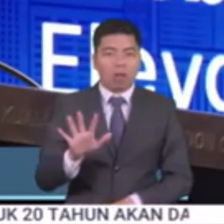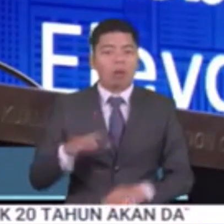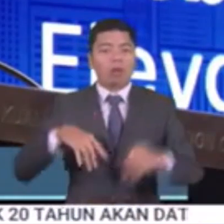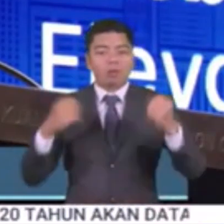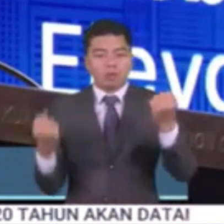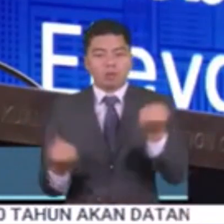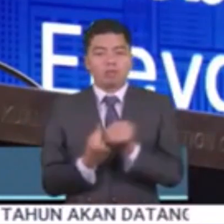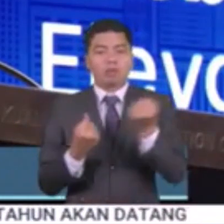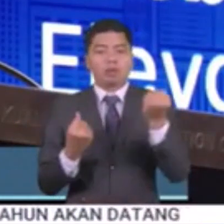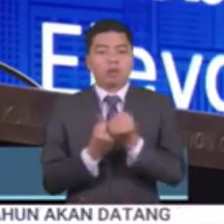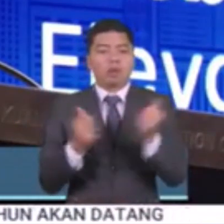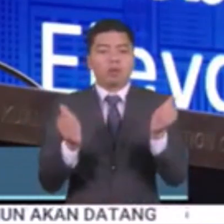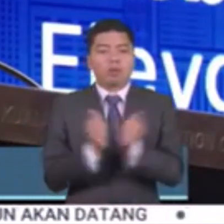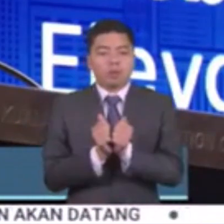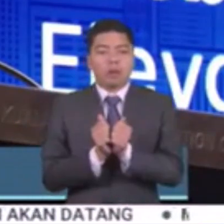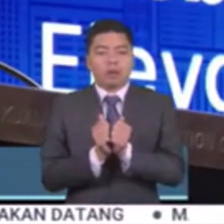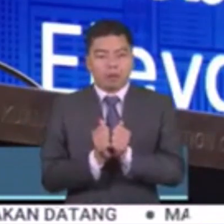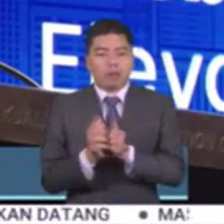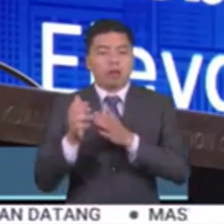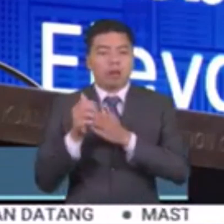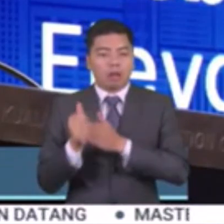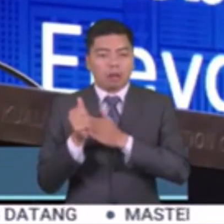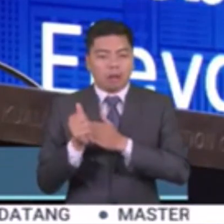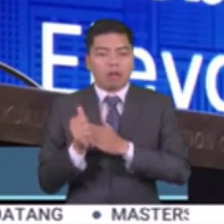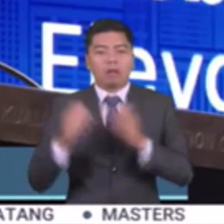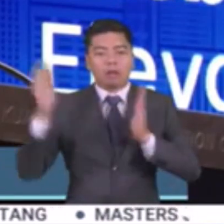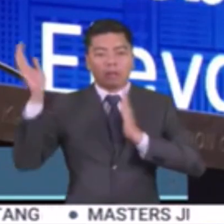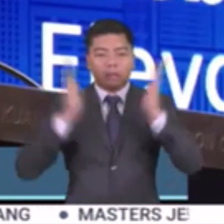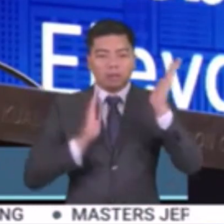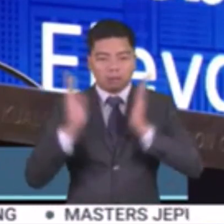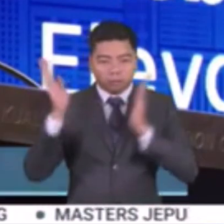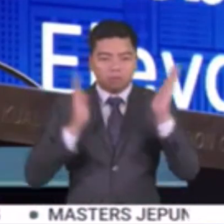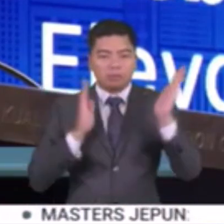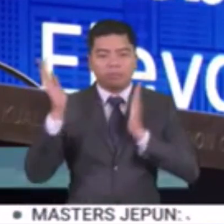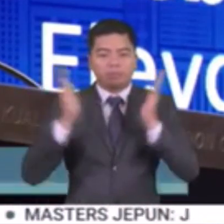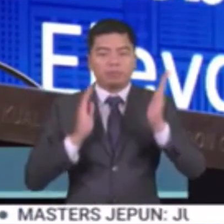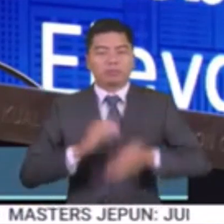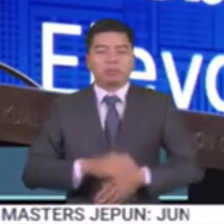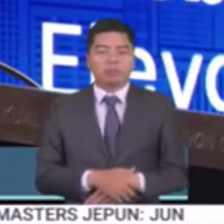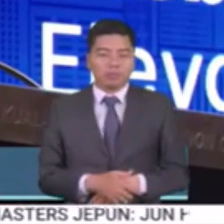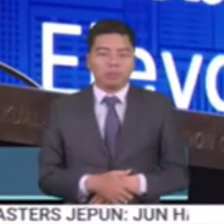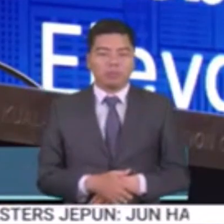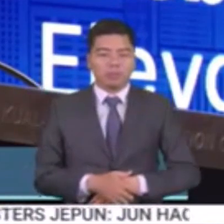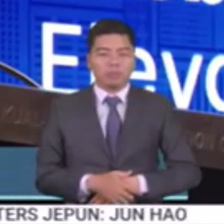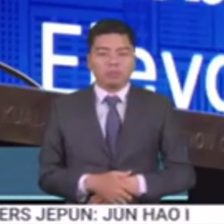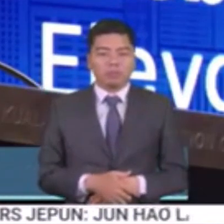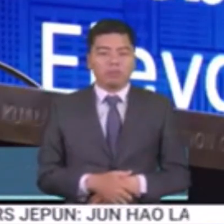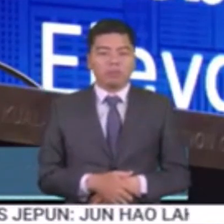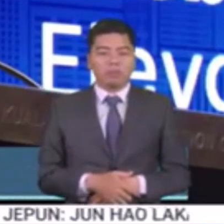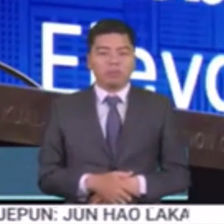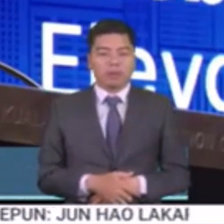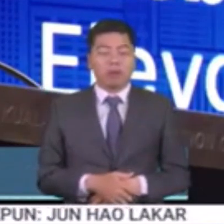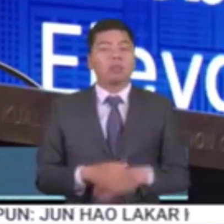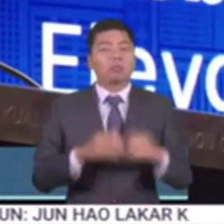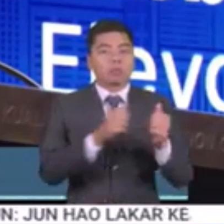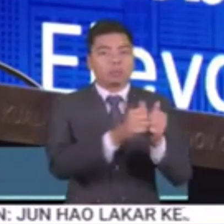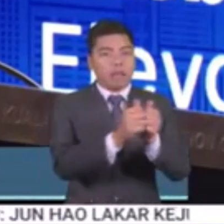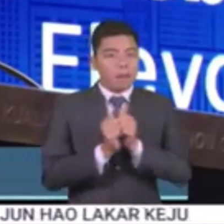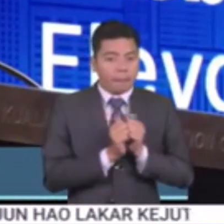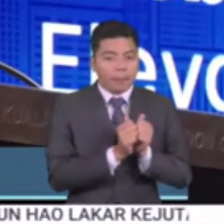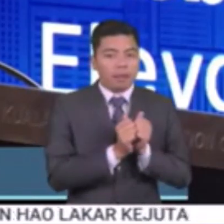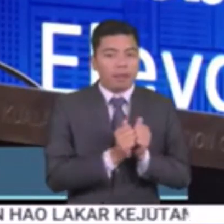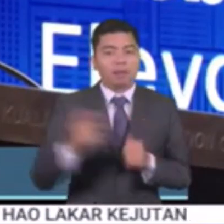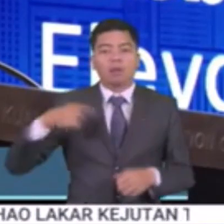government officials, arbitral institutions, legal practitioners and industry stakeholders. Together, we